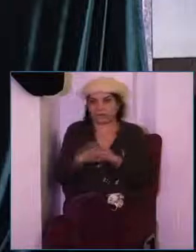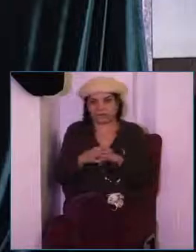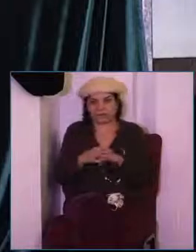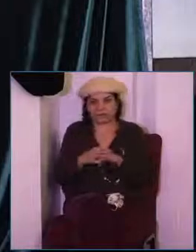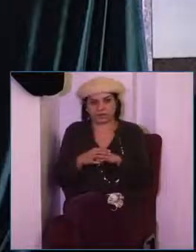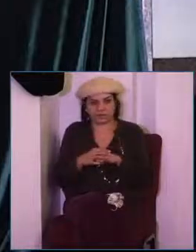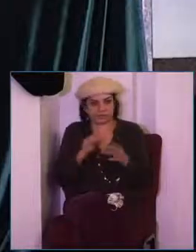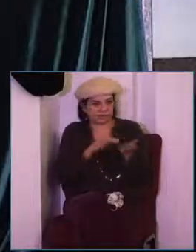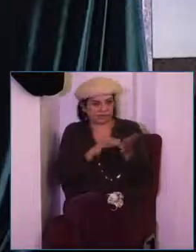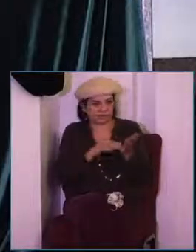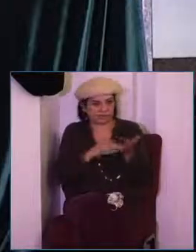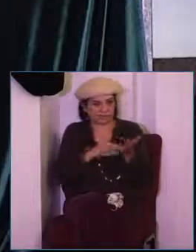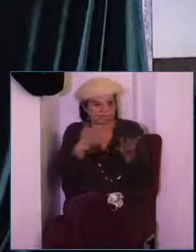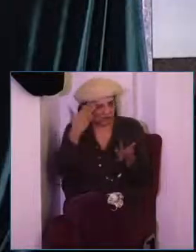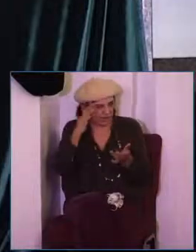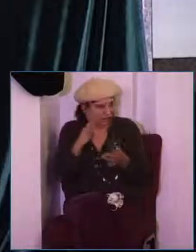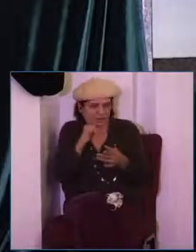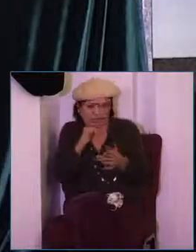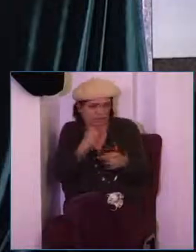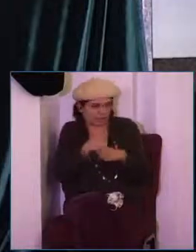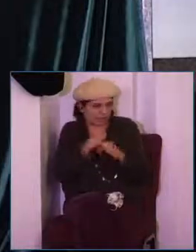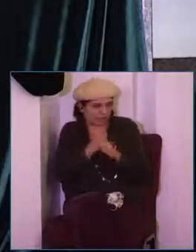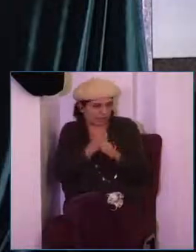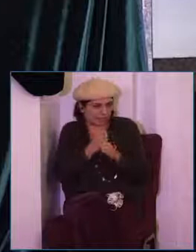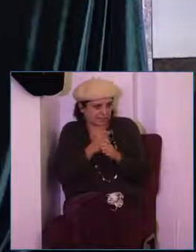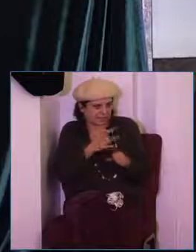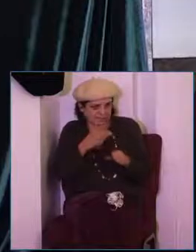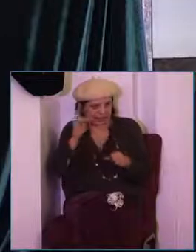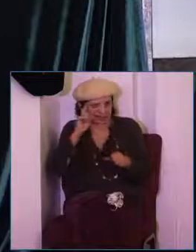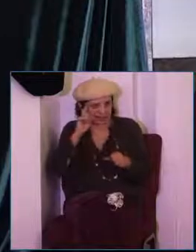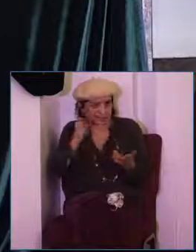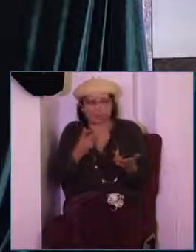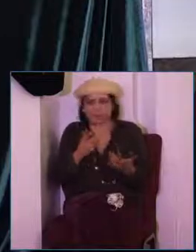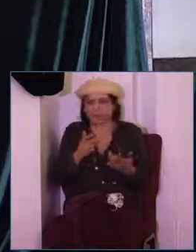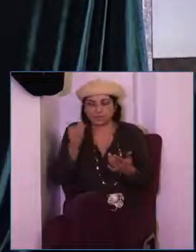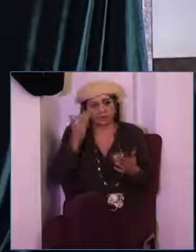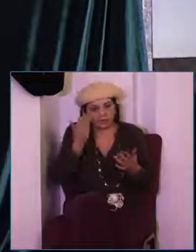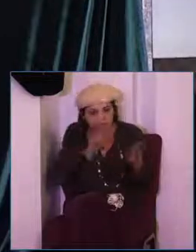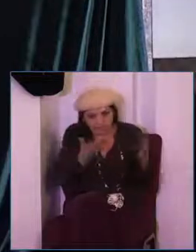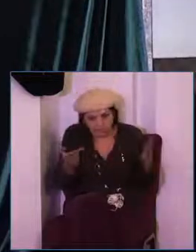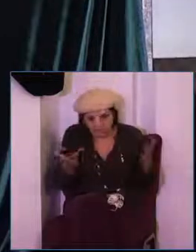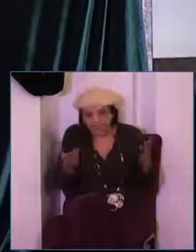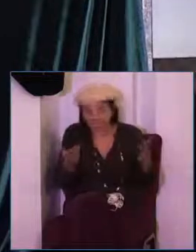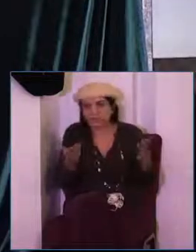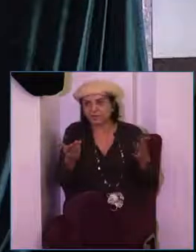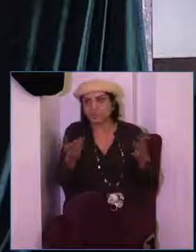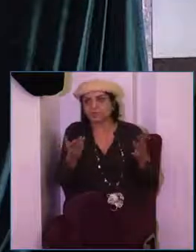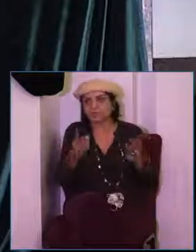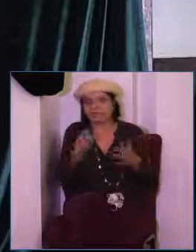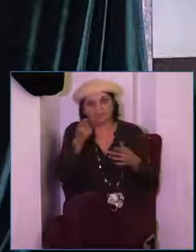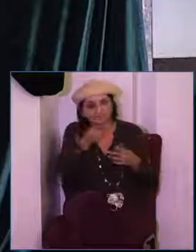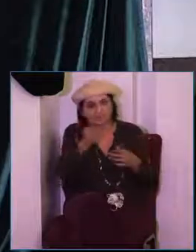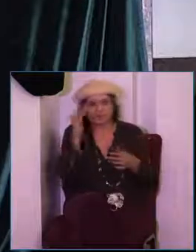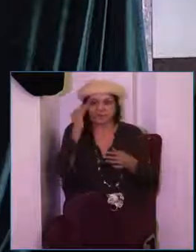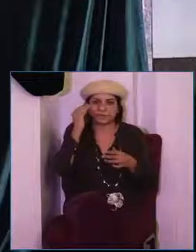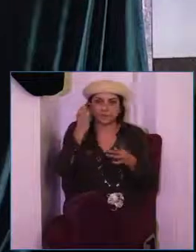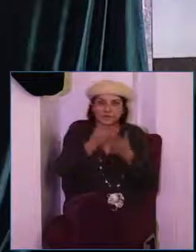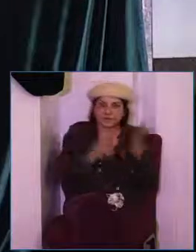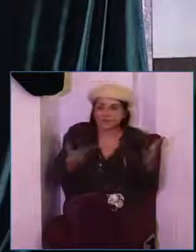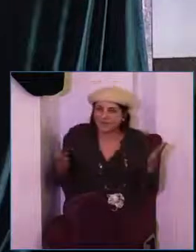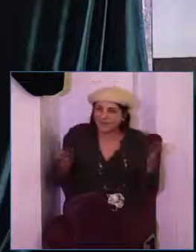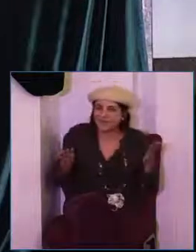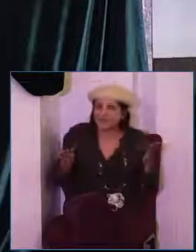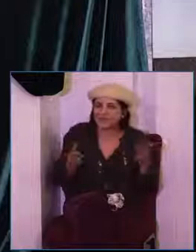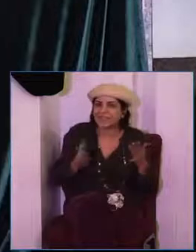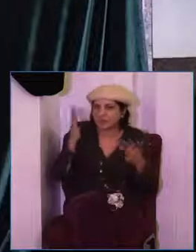this doesn't make any sense. I said, you know what things the doctors don't know. You know something because you